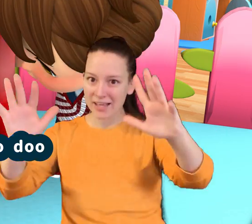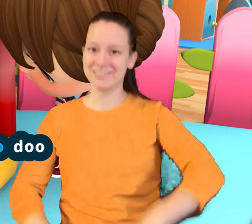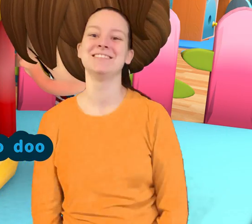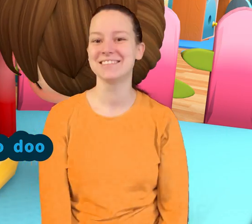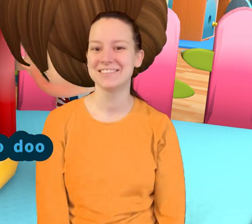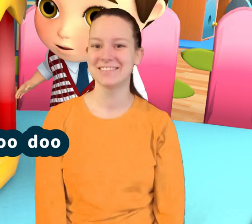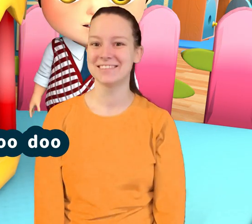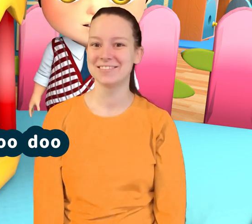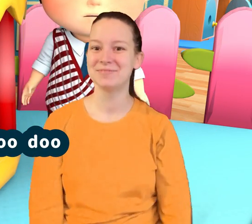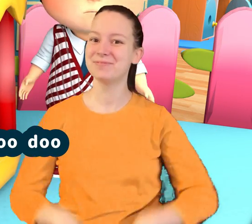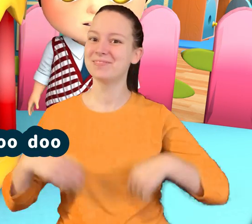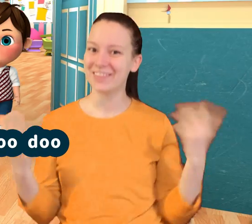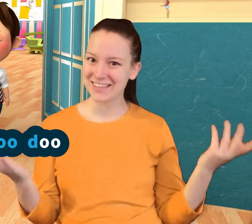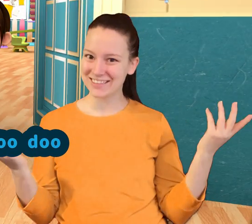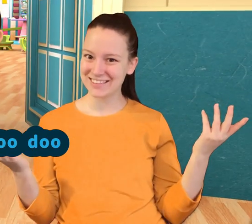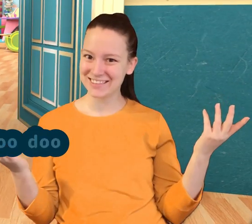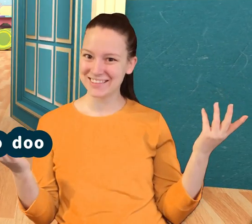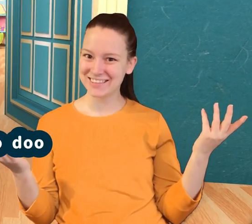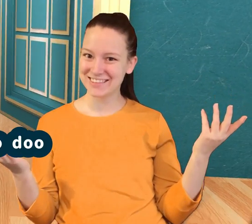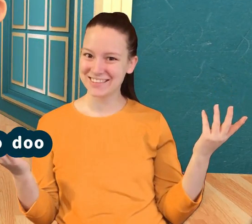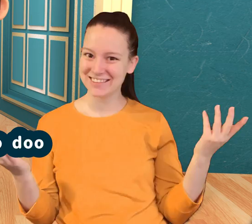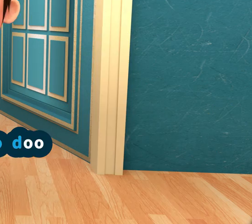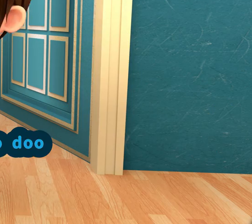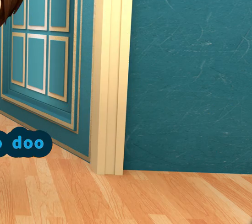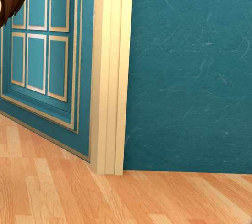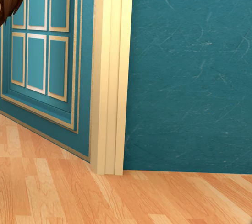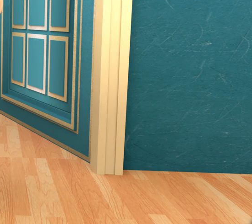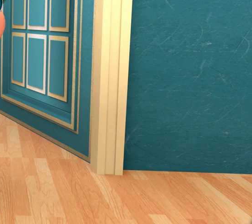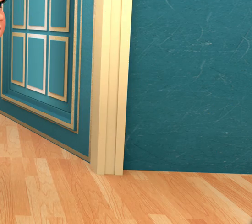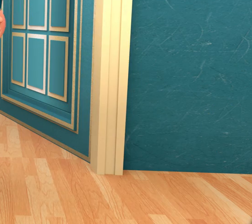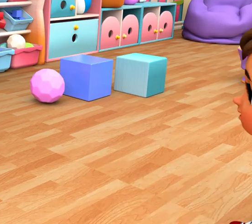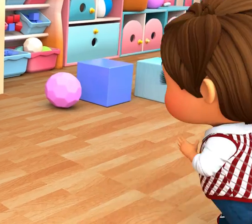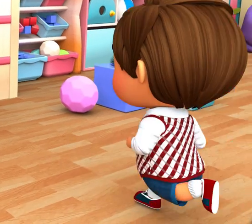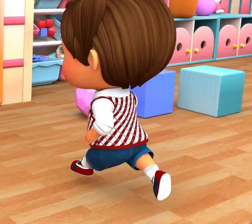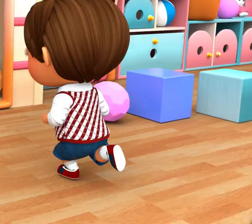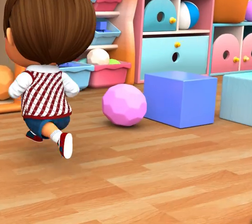it's the the end the